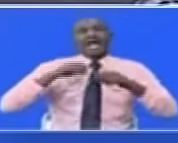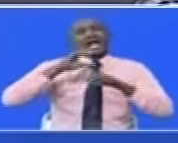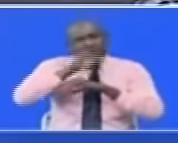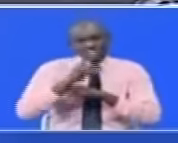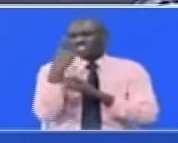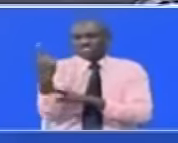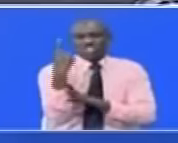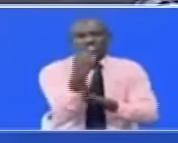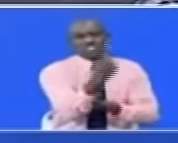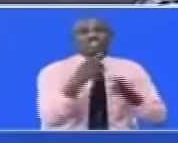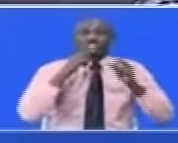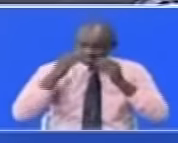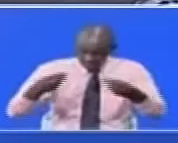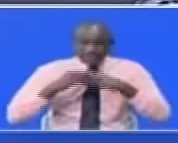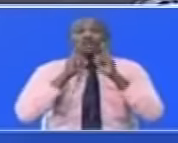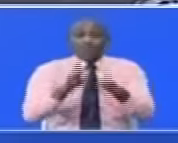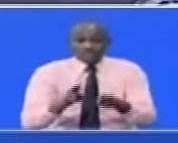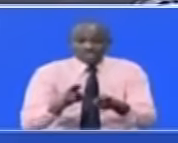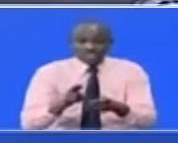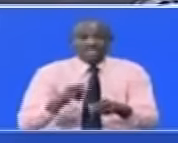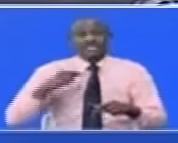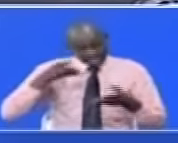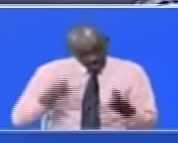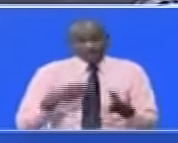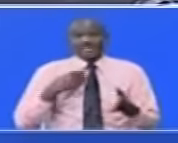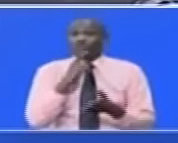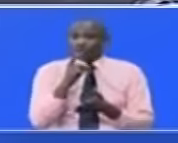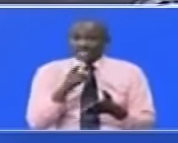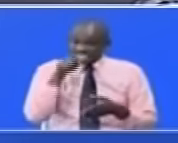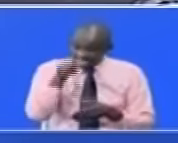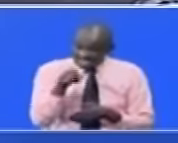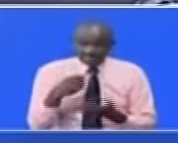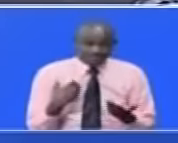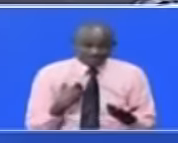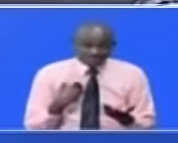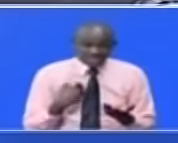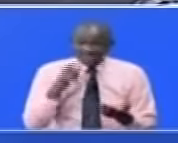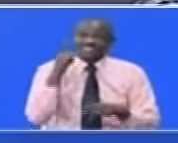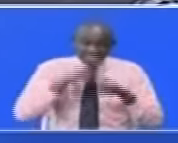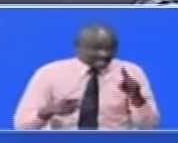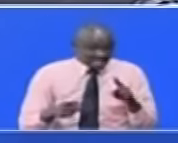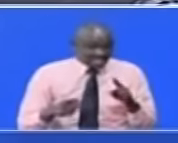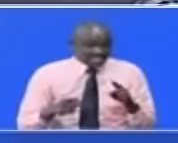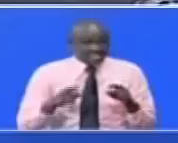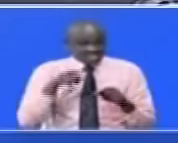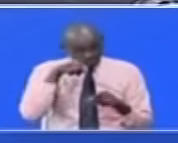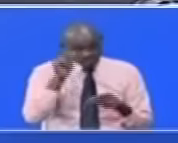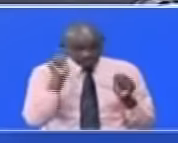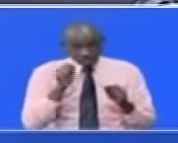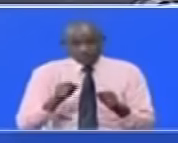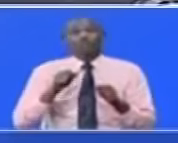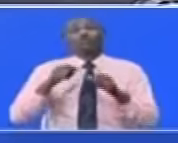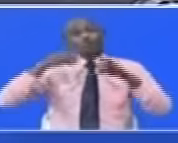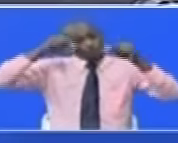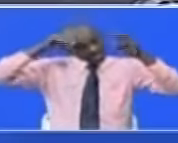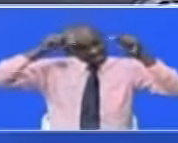county. And as we go forward, our colleagues who are here with me in the tent, Mutisia and company from the quality assurance